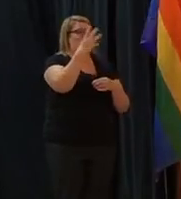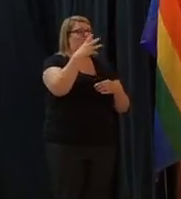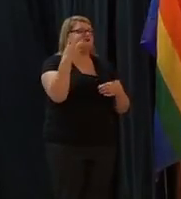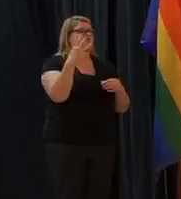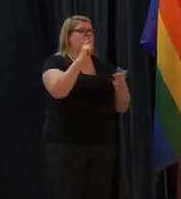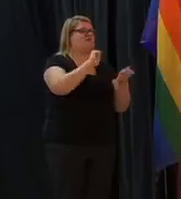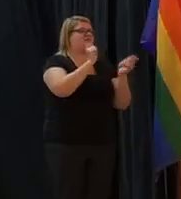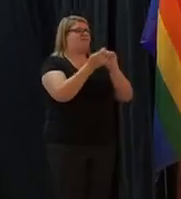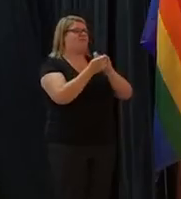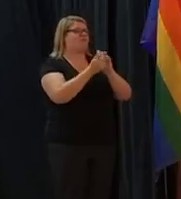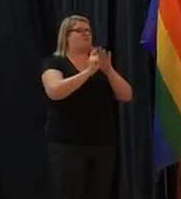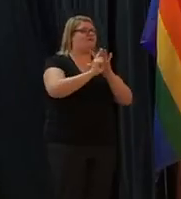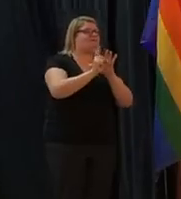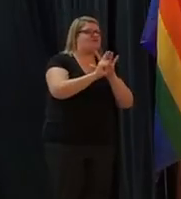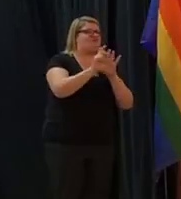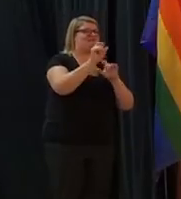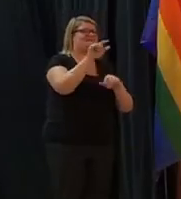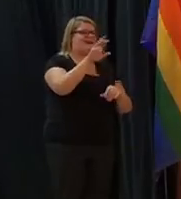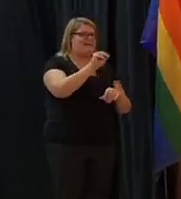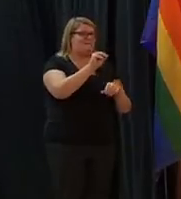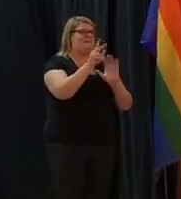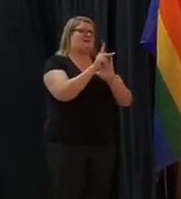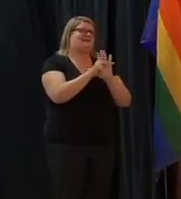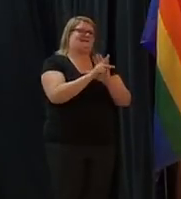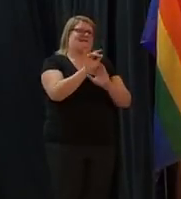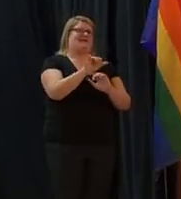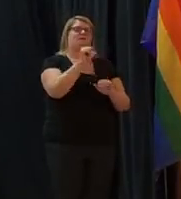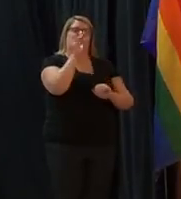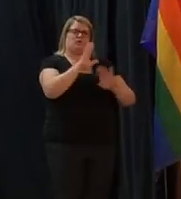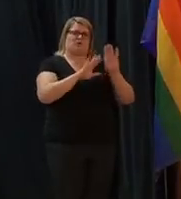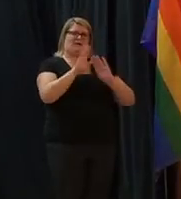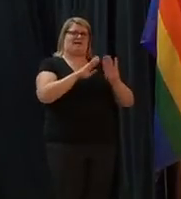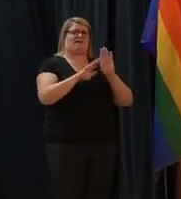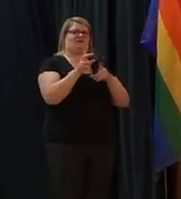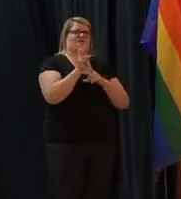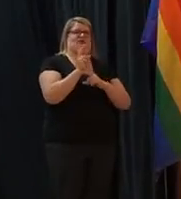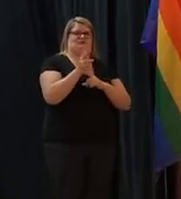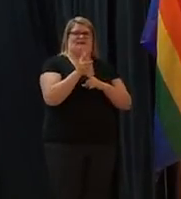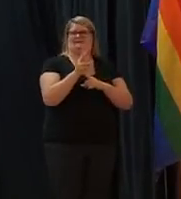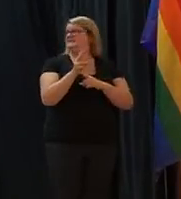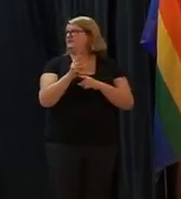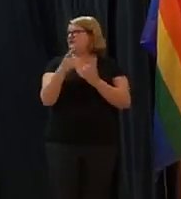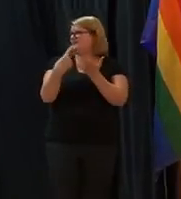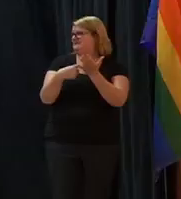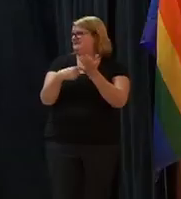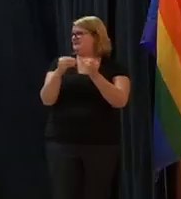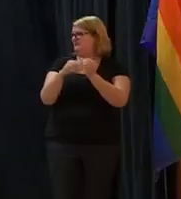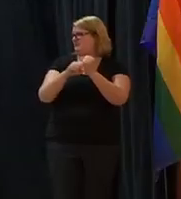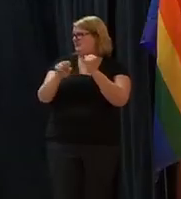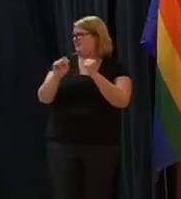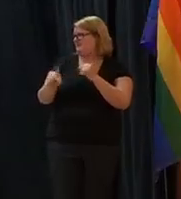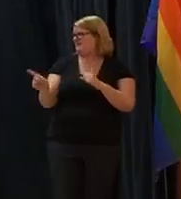reform, refugee, asylum, embargo policies. But don't worry, it's your 2 minutes. There's lots of stuff. No, it's